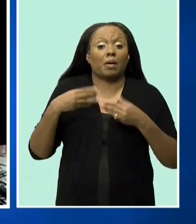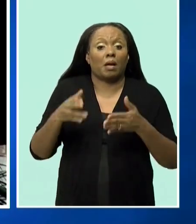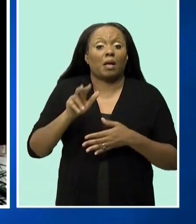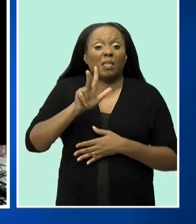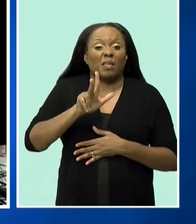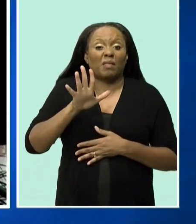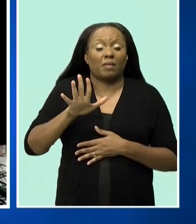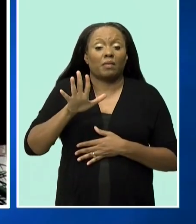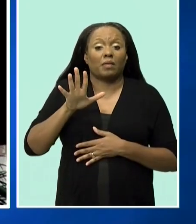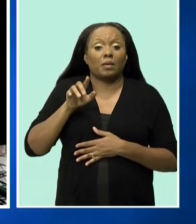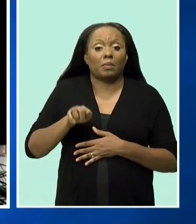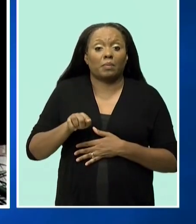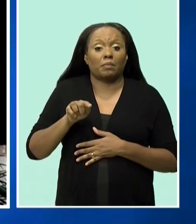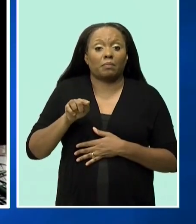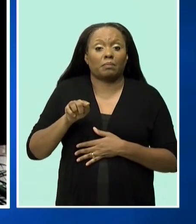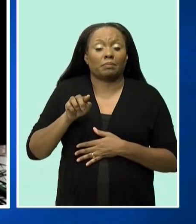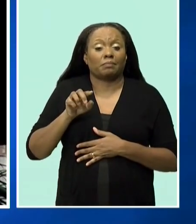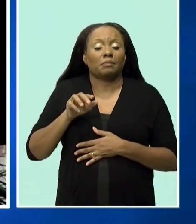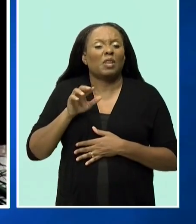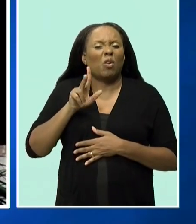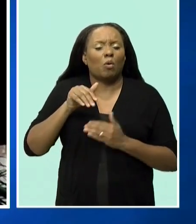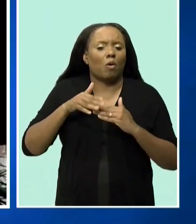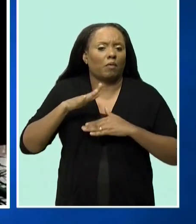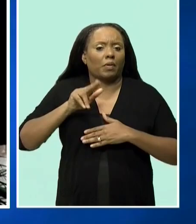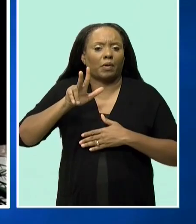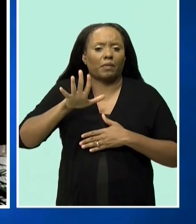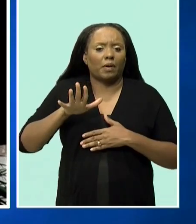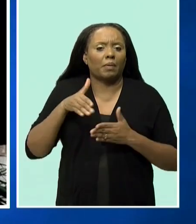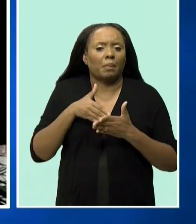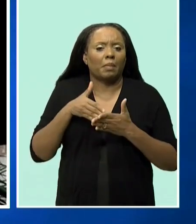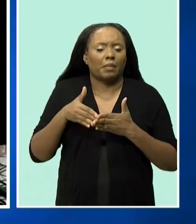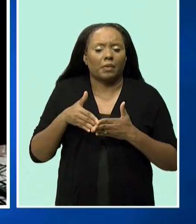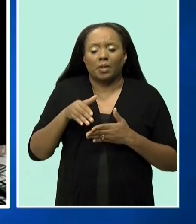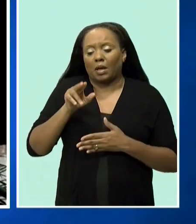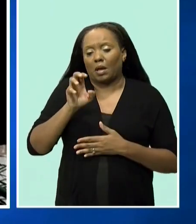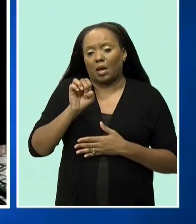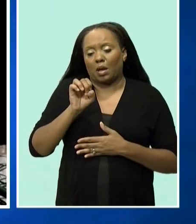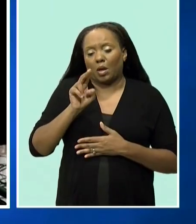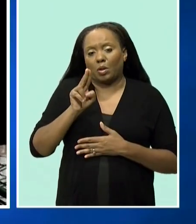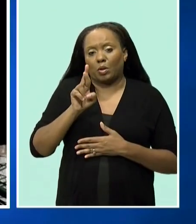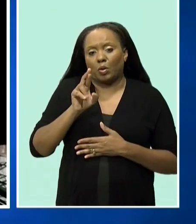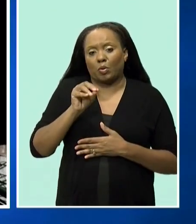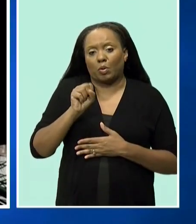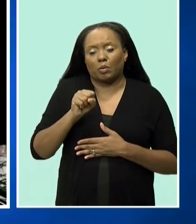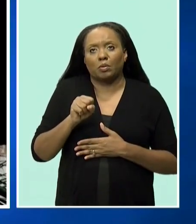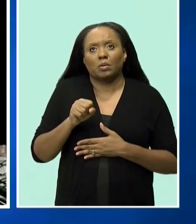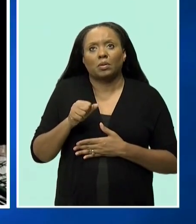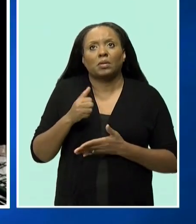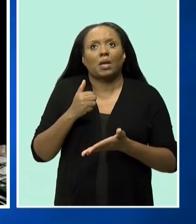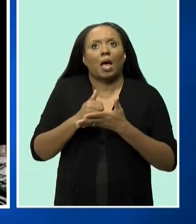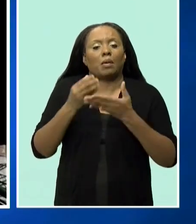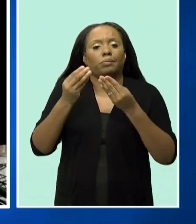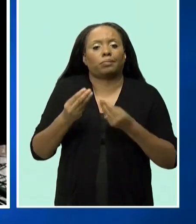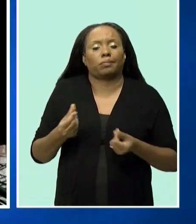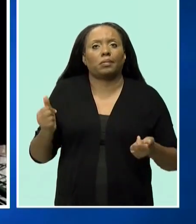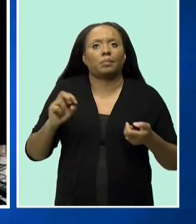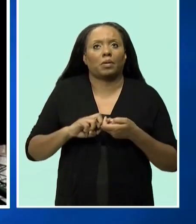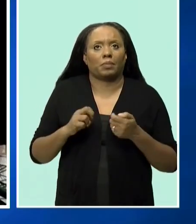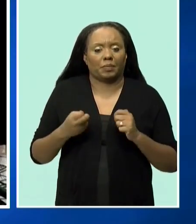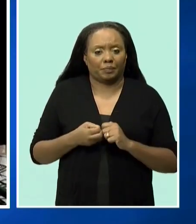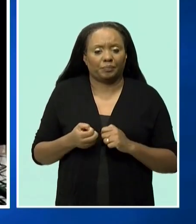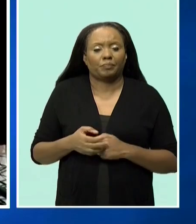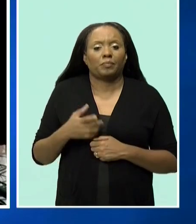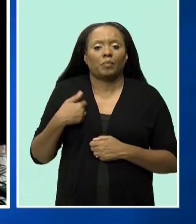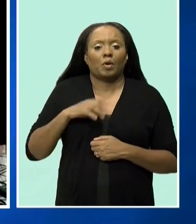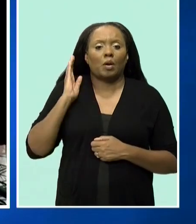36.5 million euros to alleviate the situation here. So we are giving